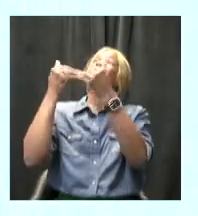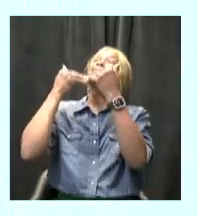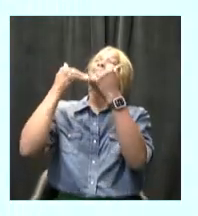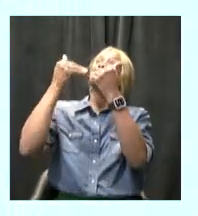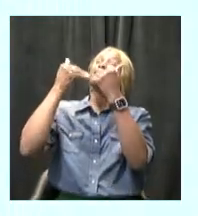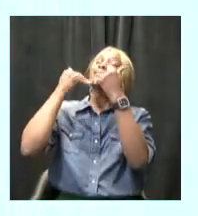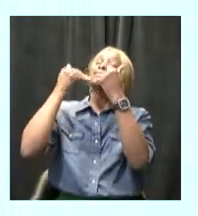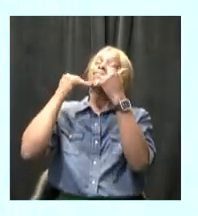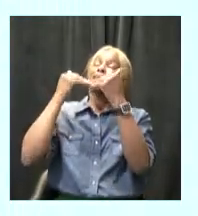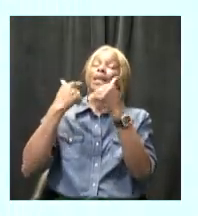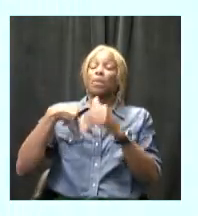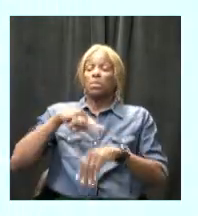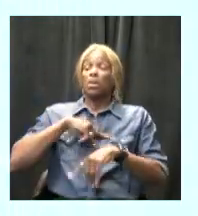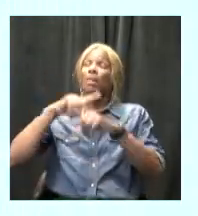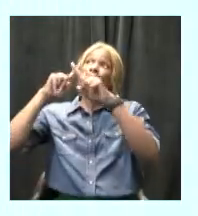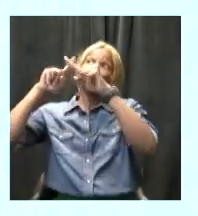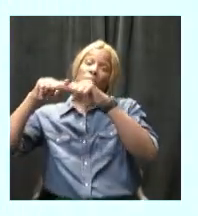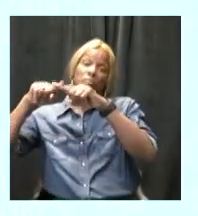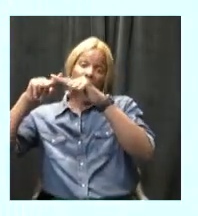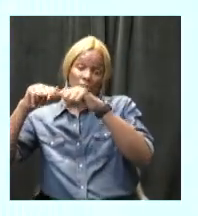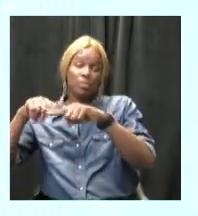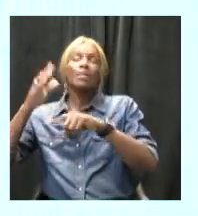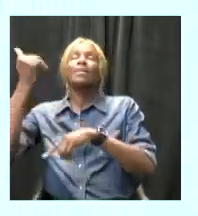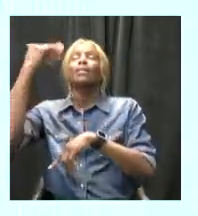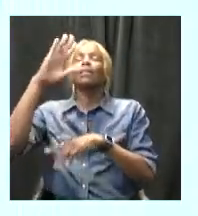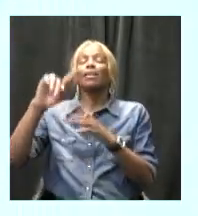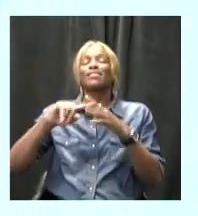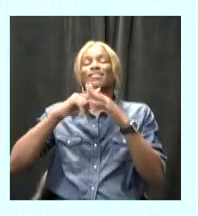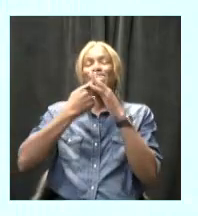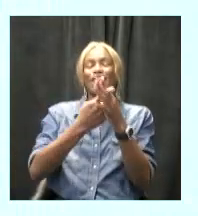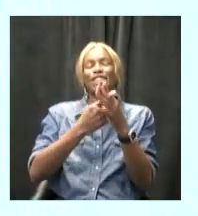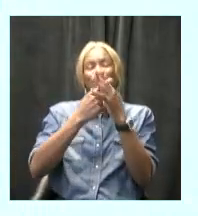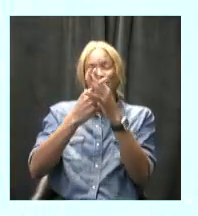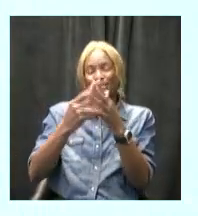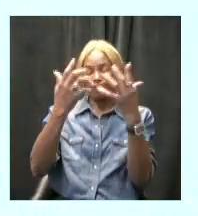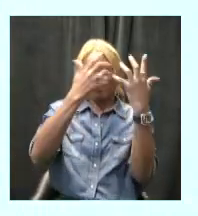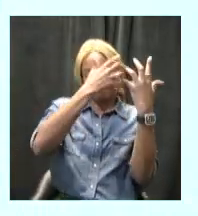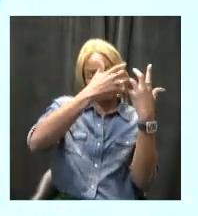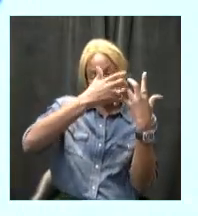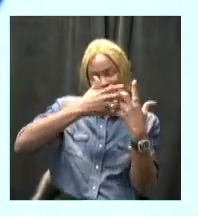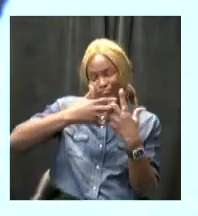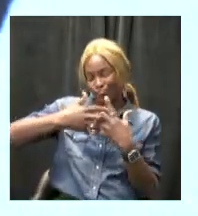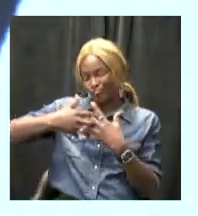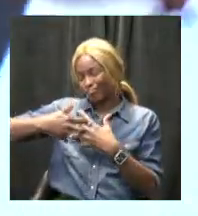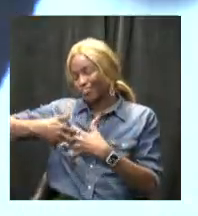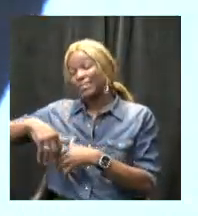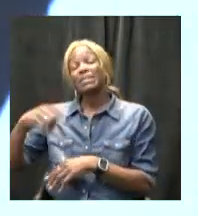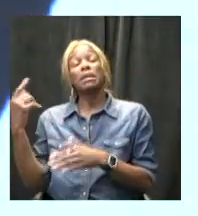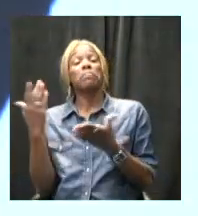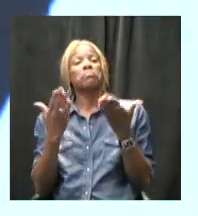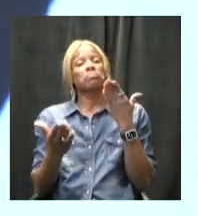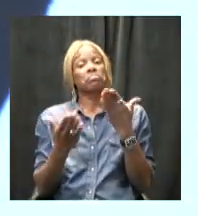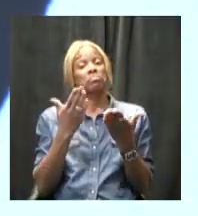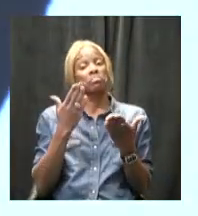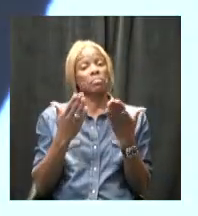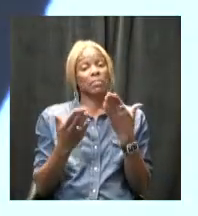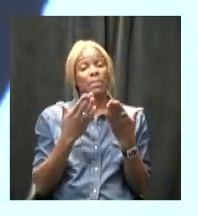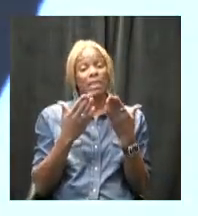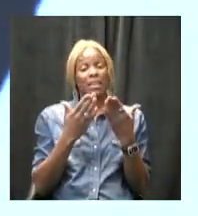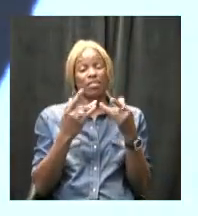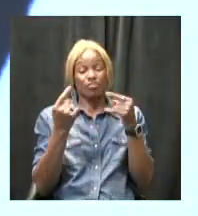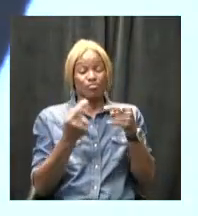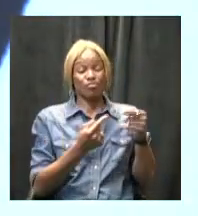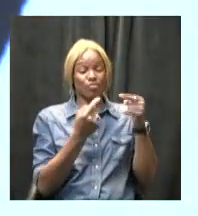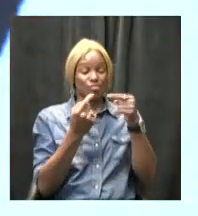and we start leaning. God starts to move. Maybe the brokenness of our world is a call on the